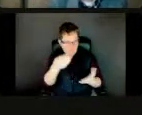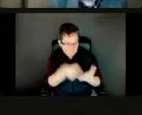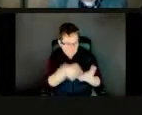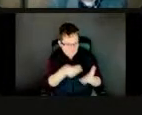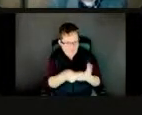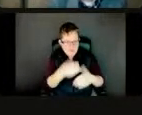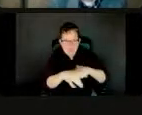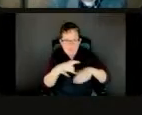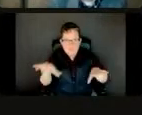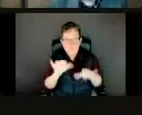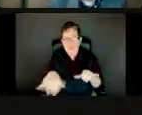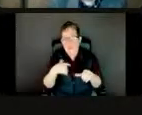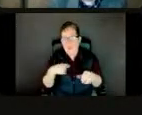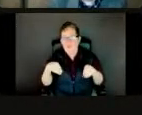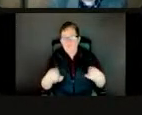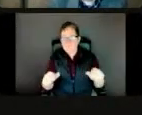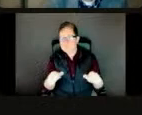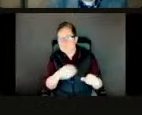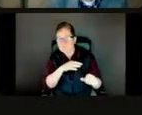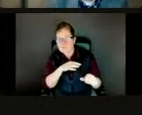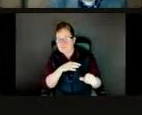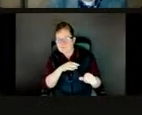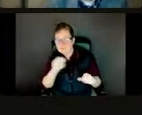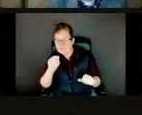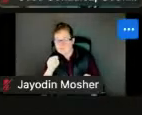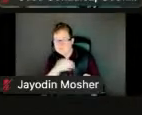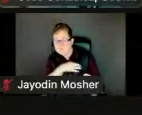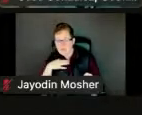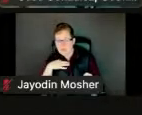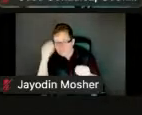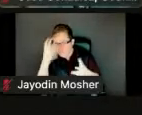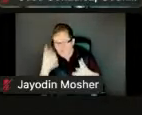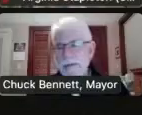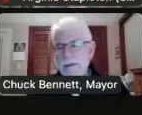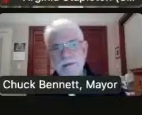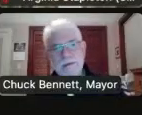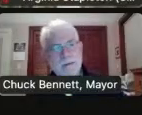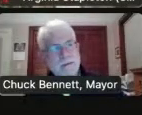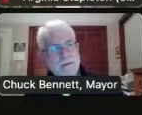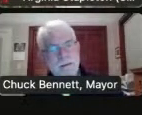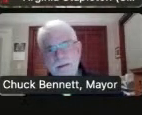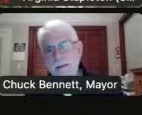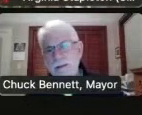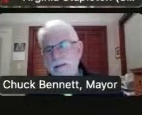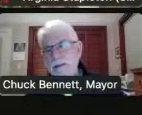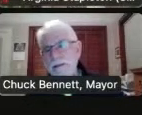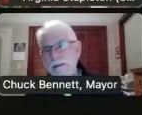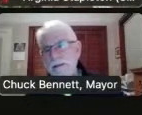lot. Staff, feel free to correct me where I screwed up and answer